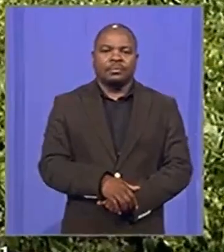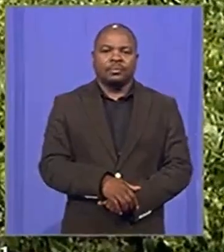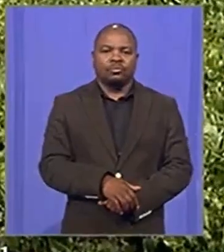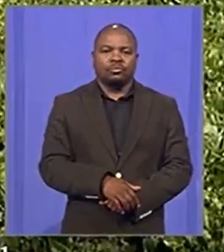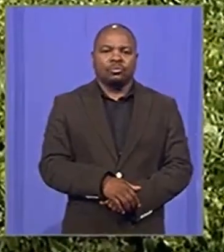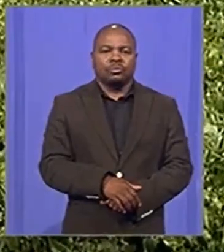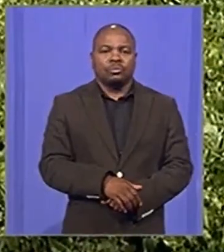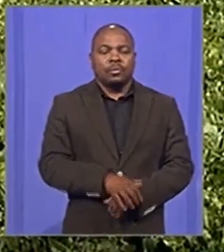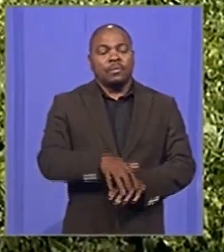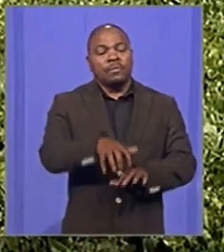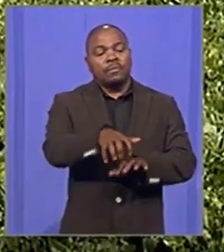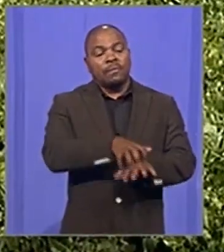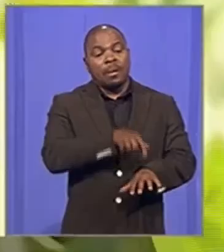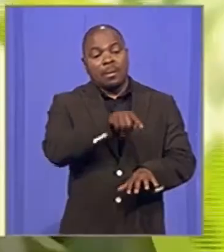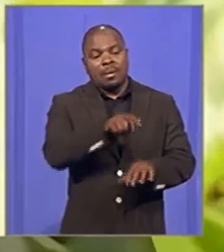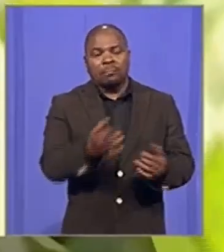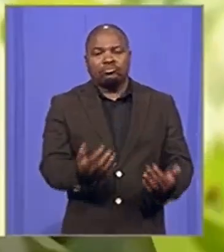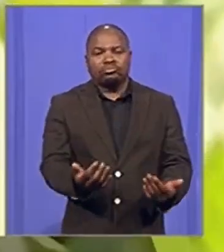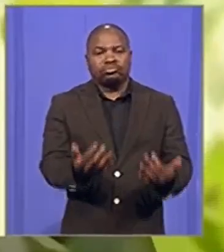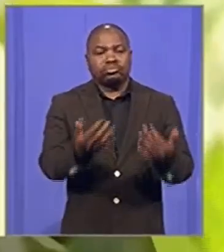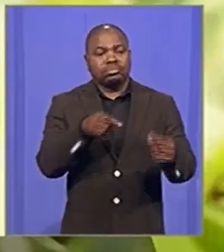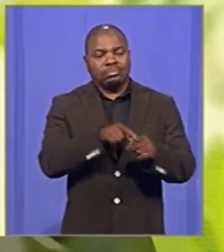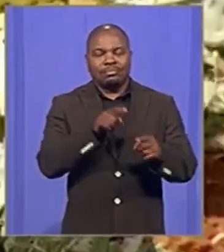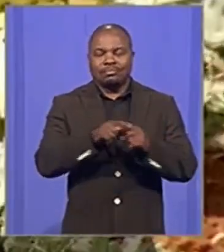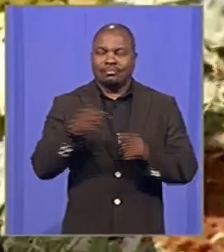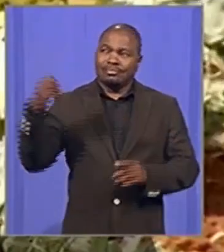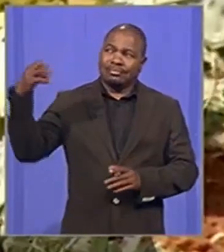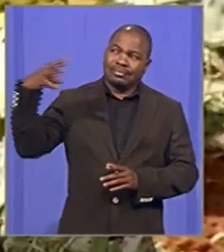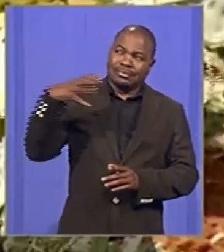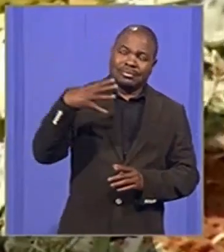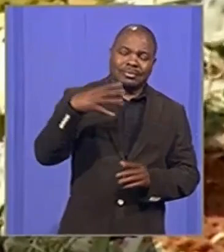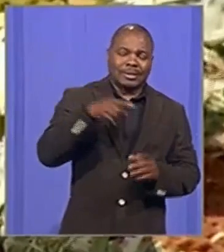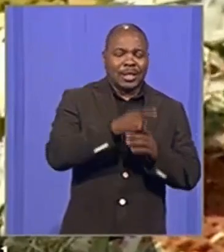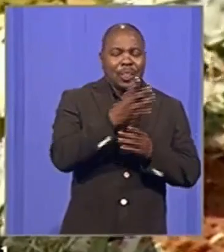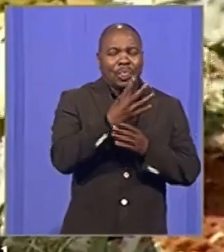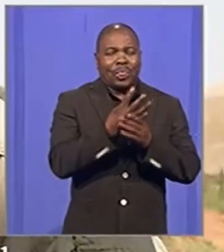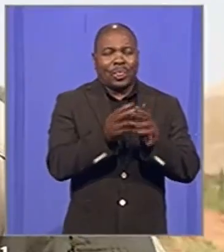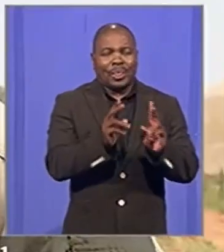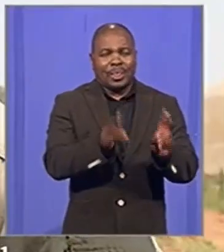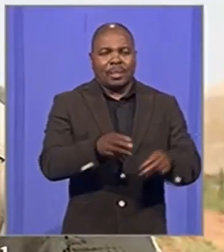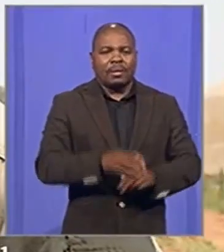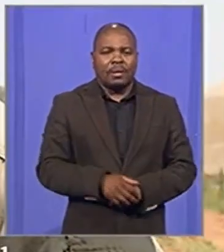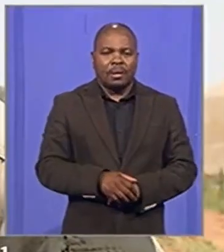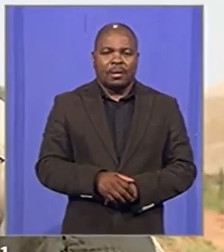Dimela kwa tshimong ya molemi yono di amilwe ke mogote o tseneletseng.